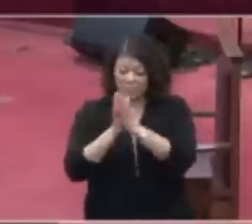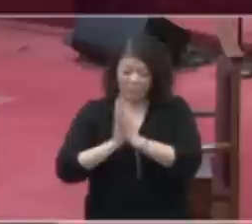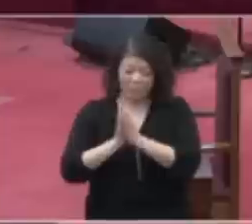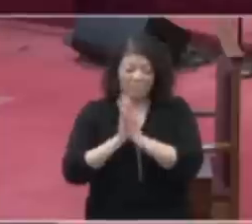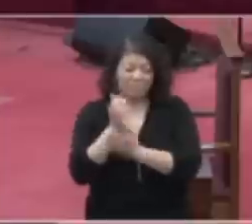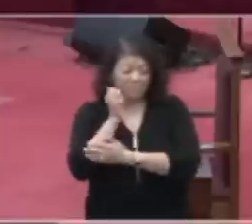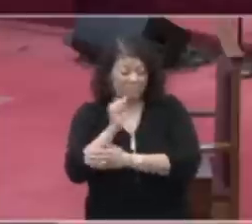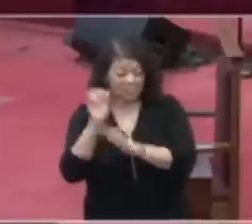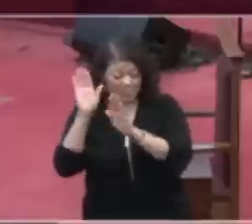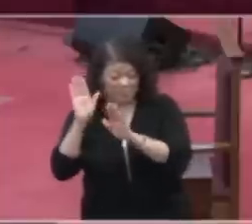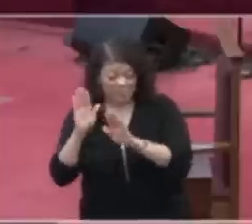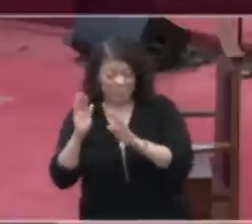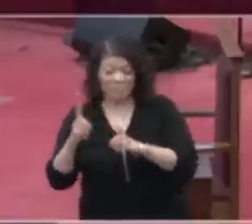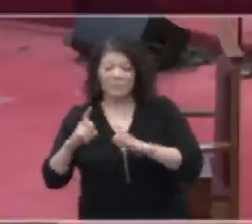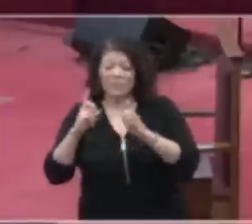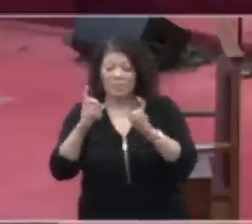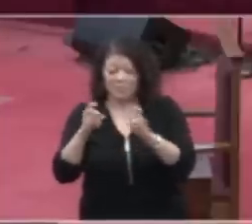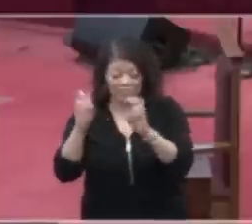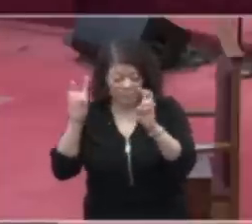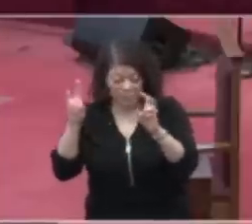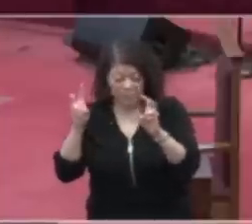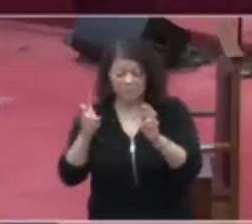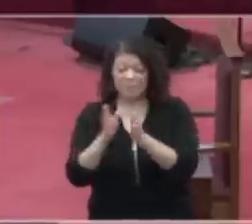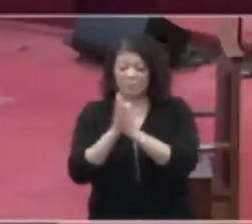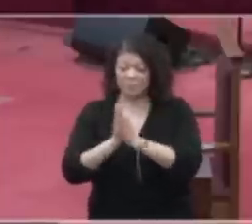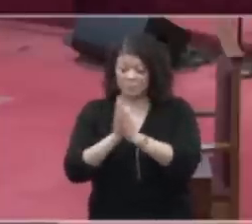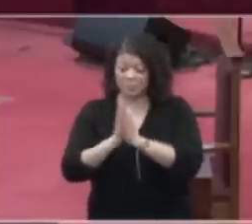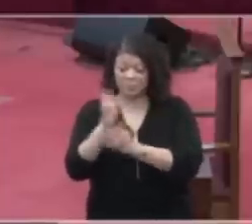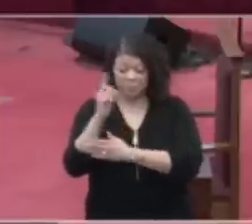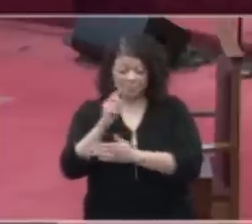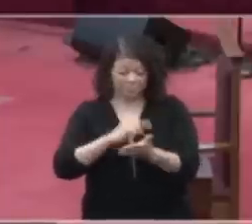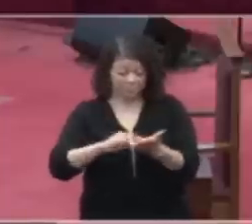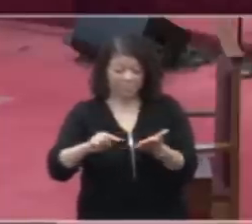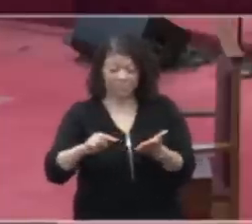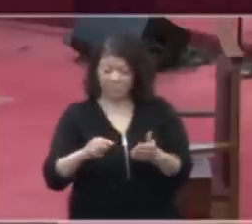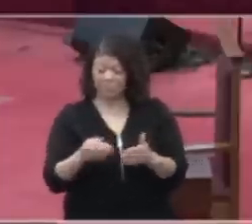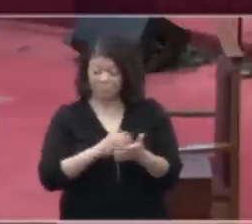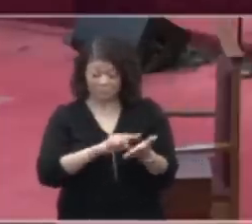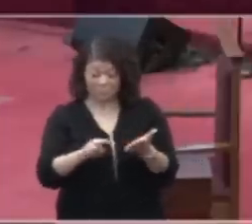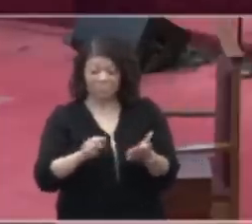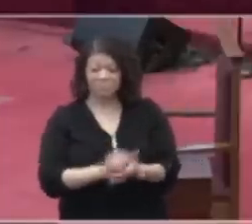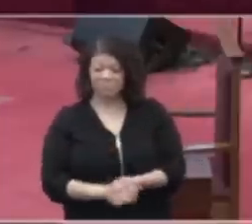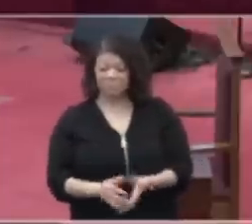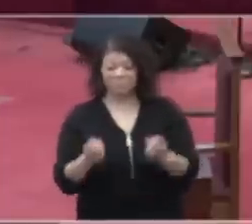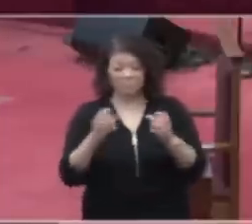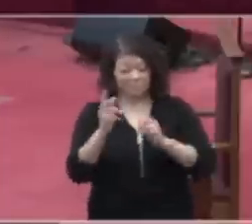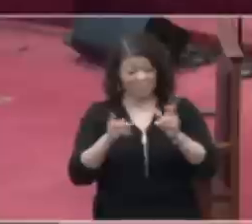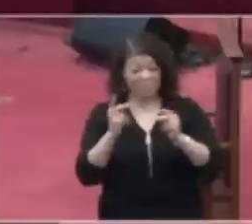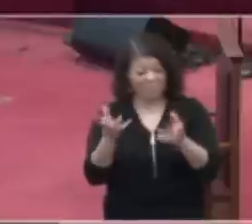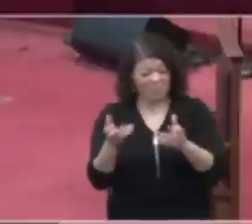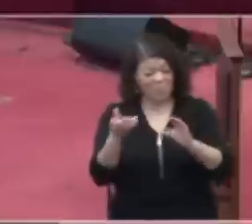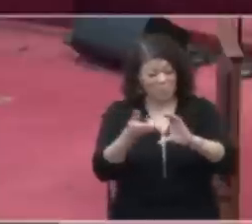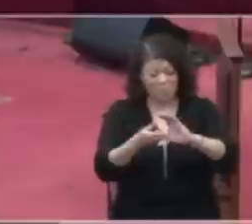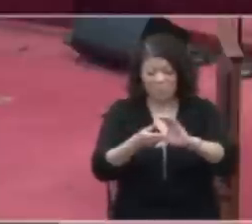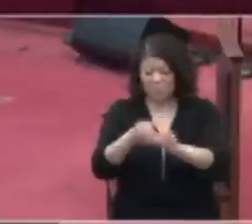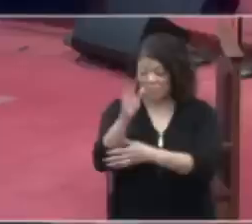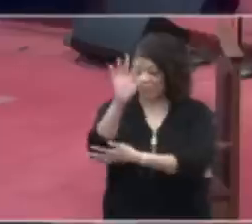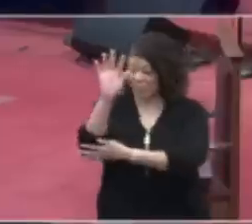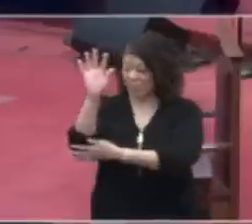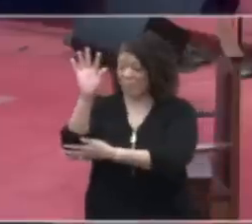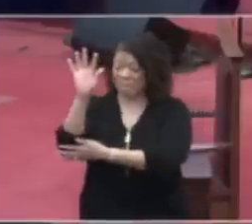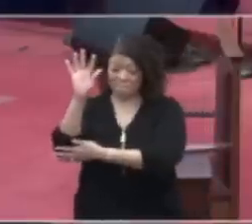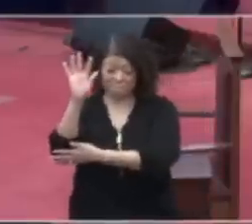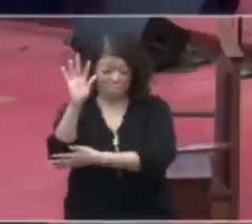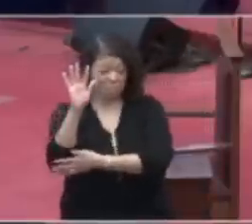give you a topic that we'll pray about for the upcoming week. Is that okay? How many are you going to join me in a season of